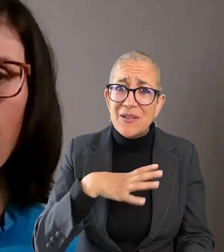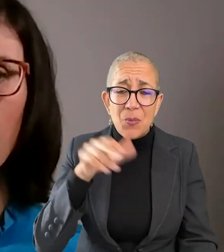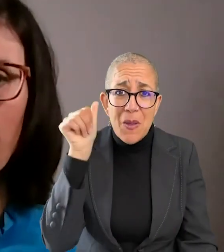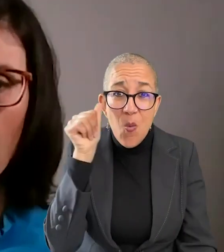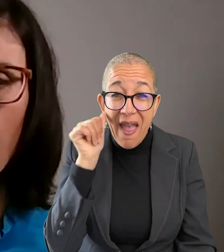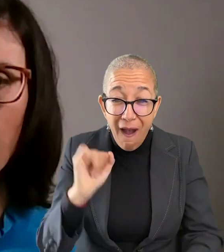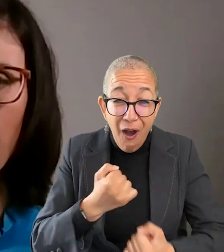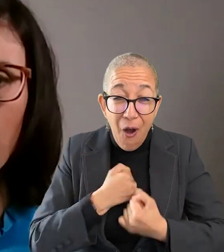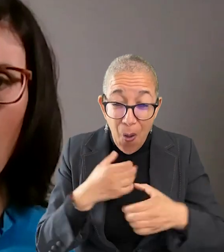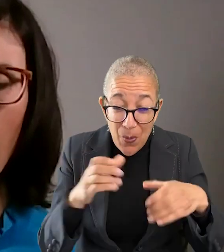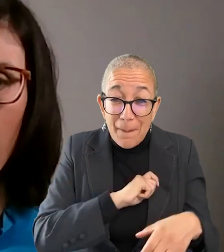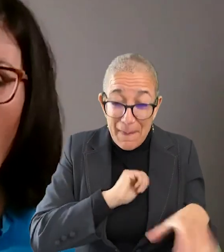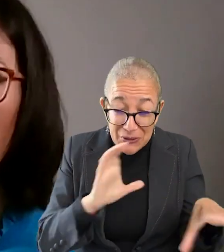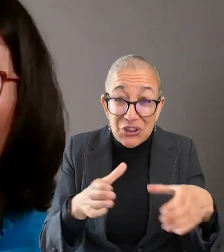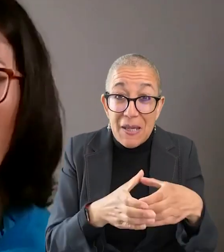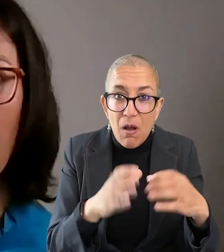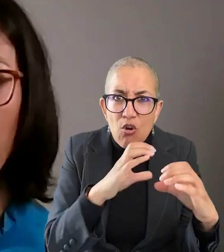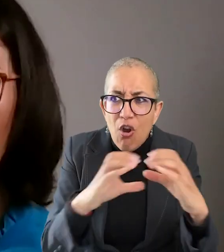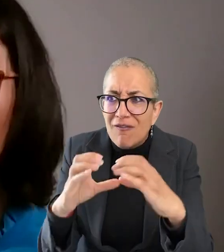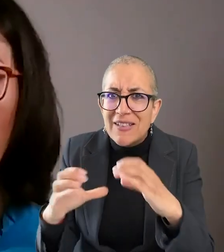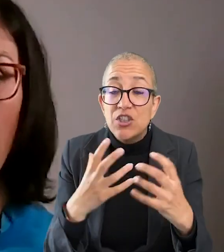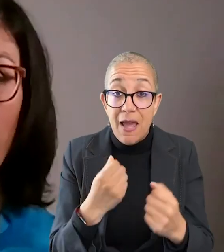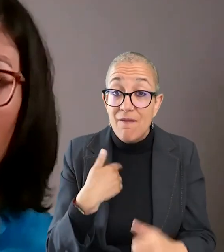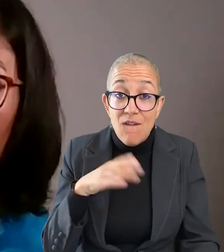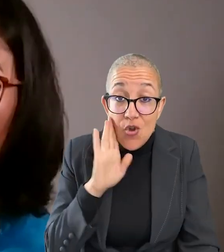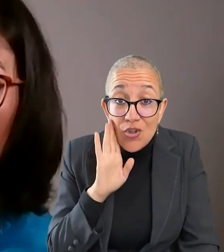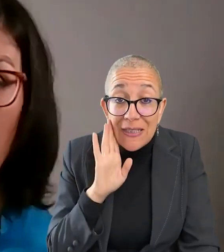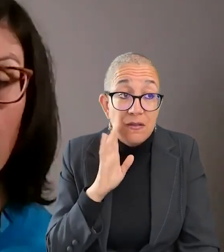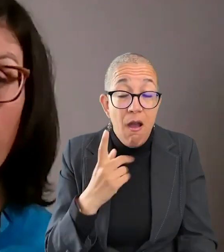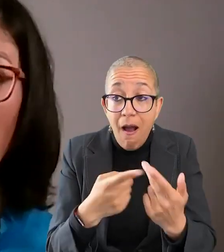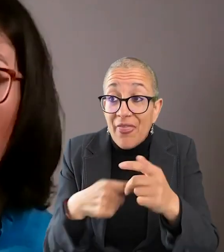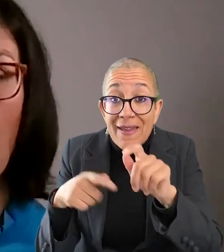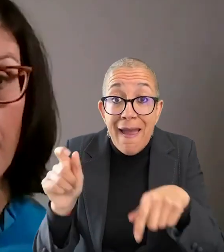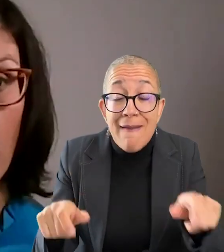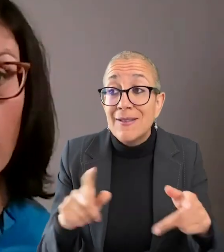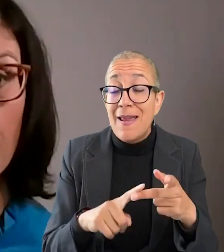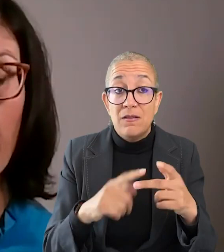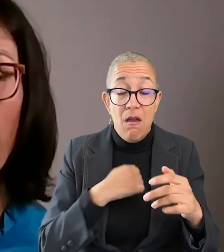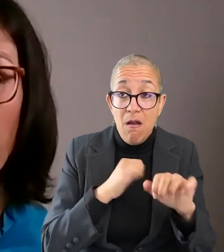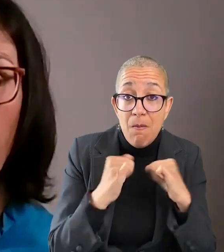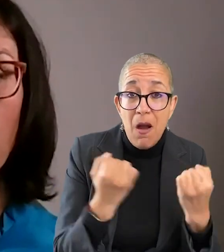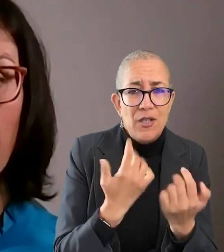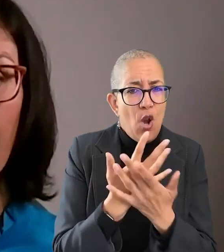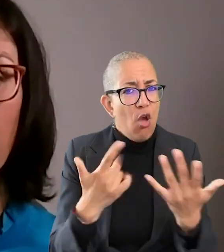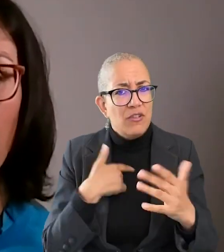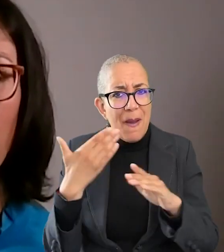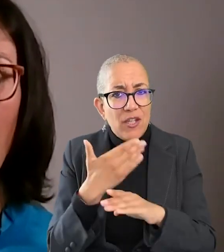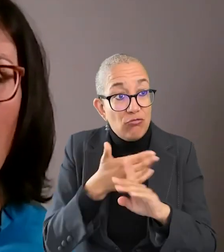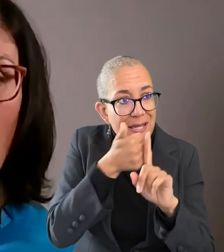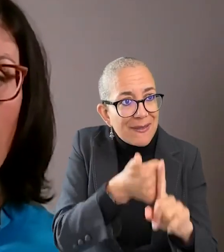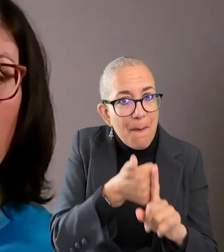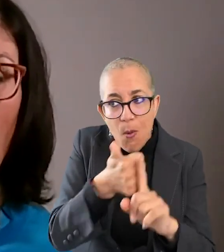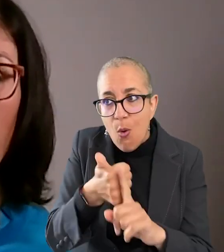own membership, these conversations are happening. I've heard it as a candidate, I hear it from other candidates. I've spent actually a lot of my career supporting